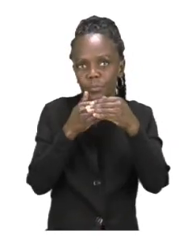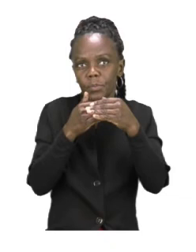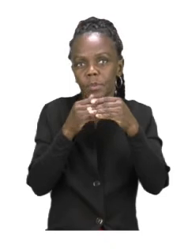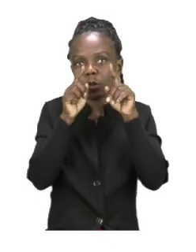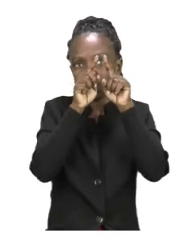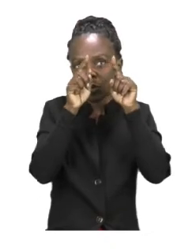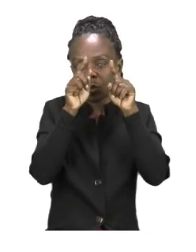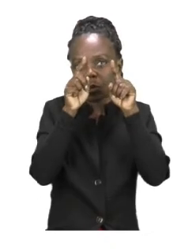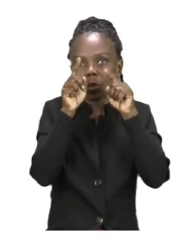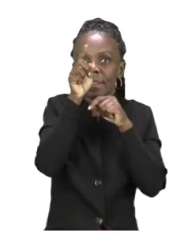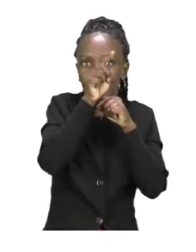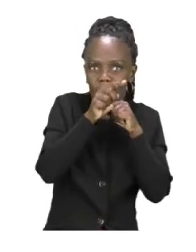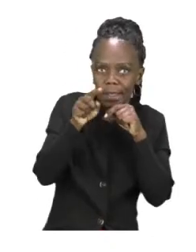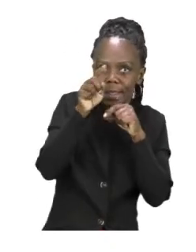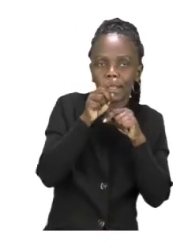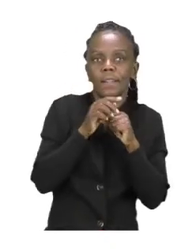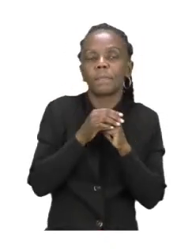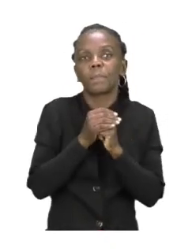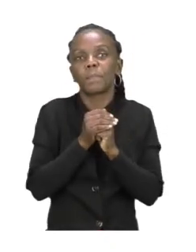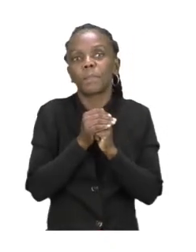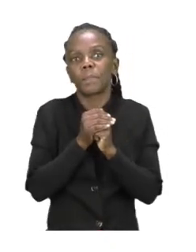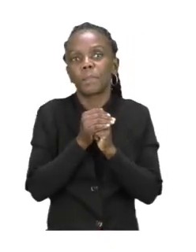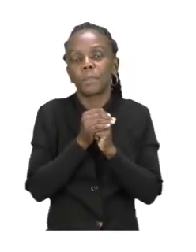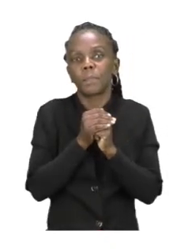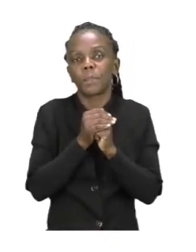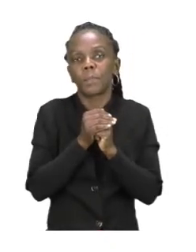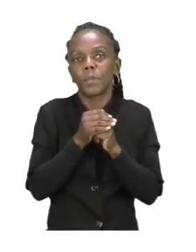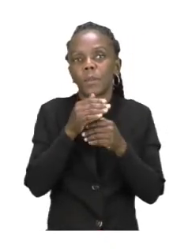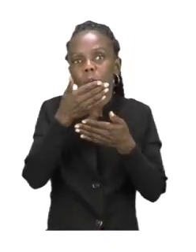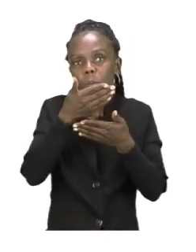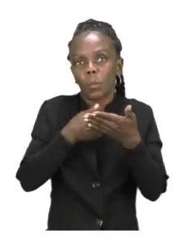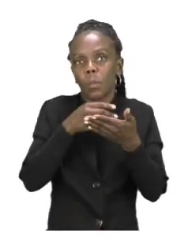Let's now turn to our next page, page 22.